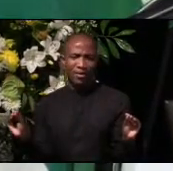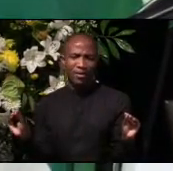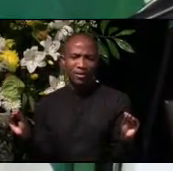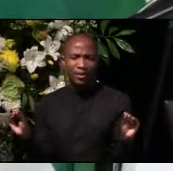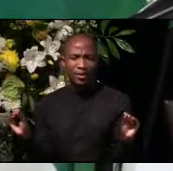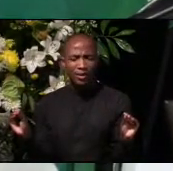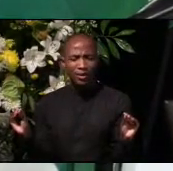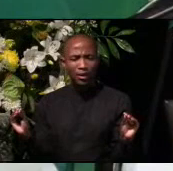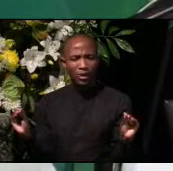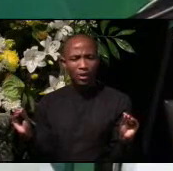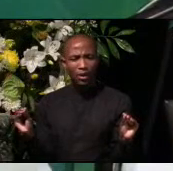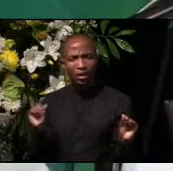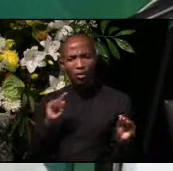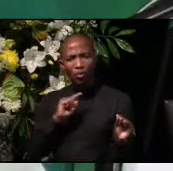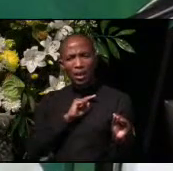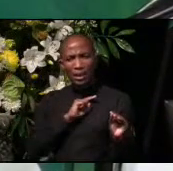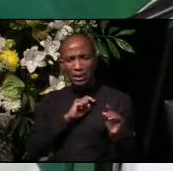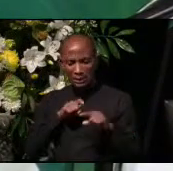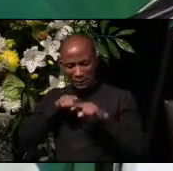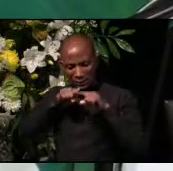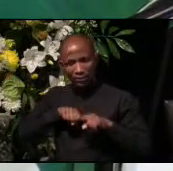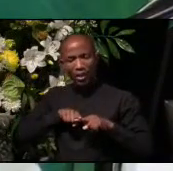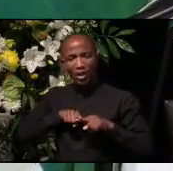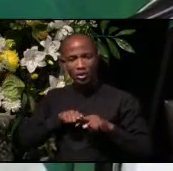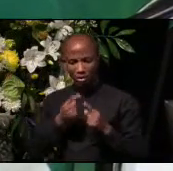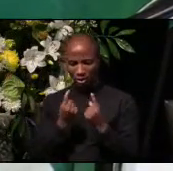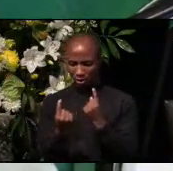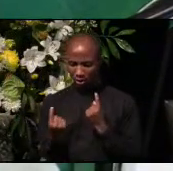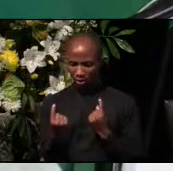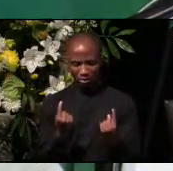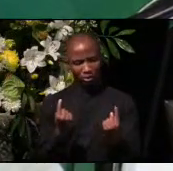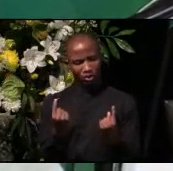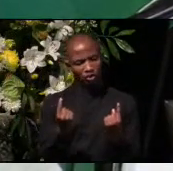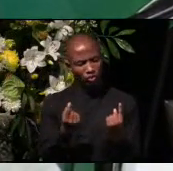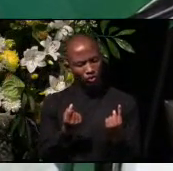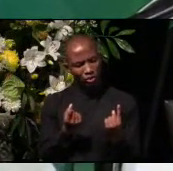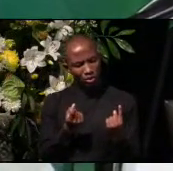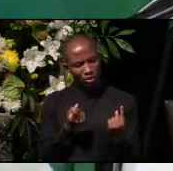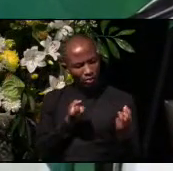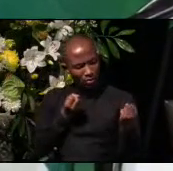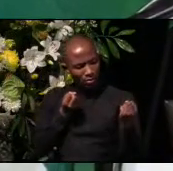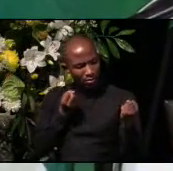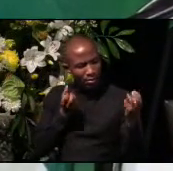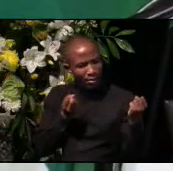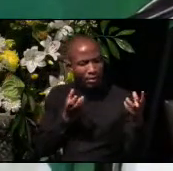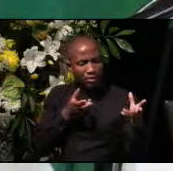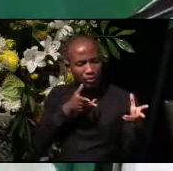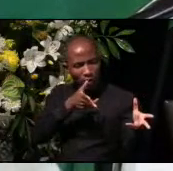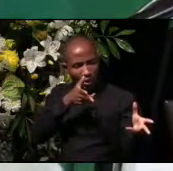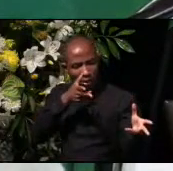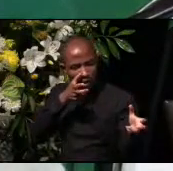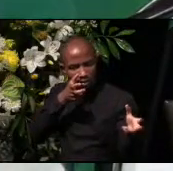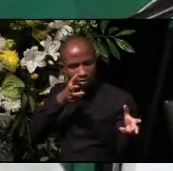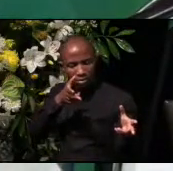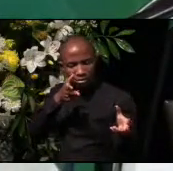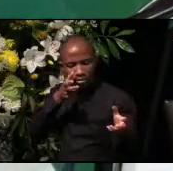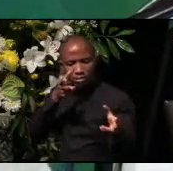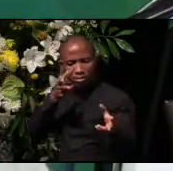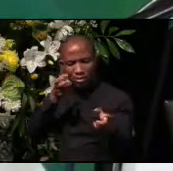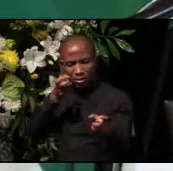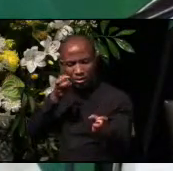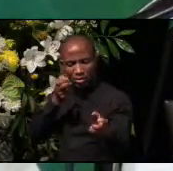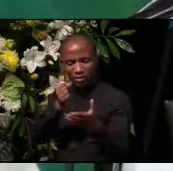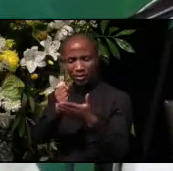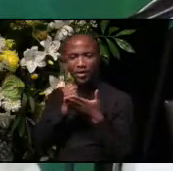of listening to one another that we will understand each other